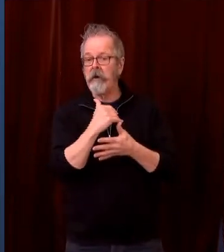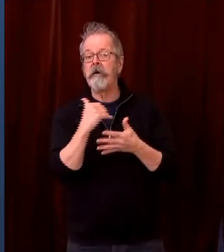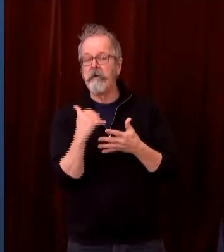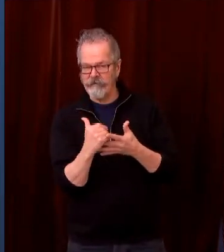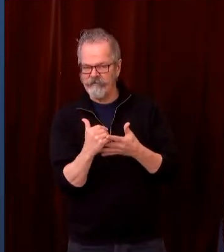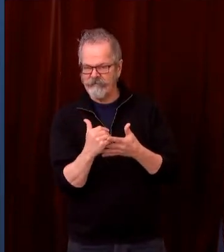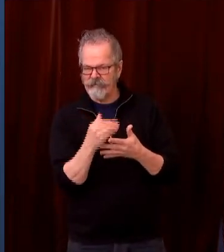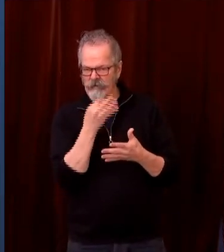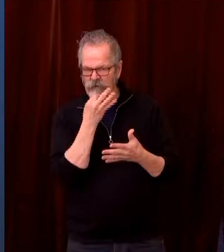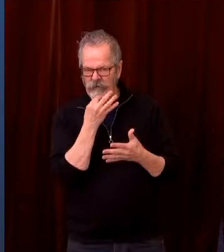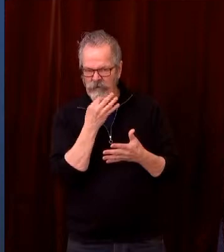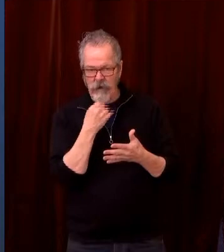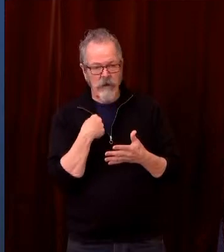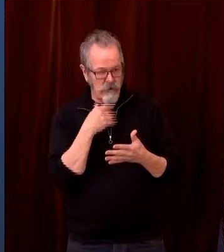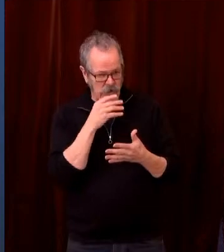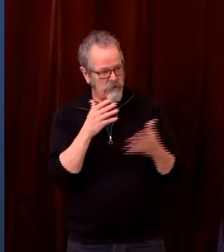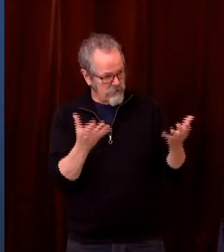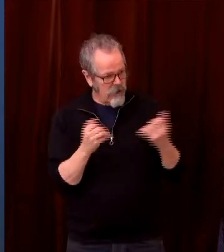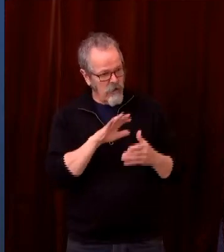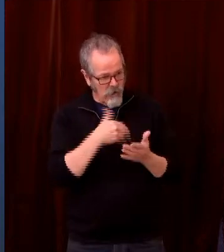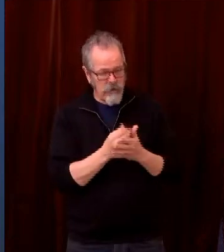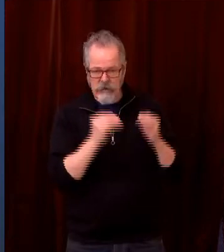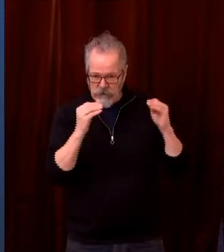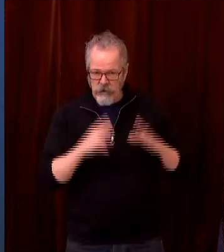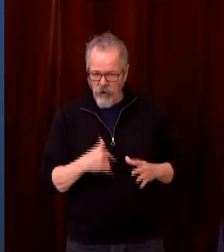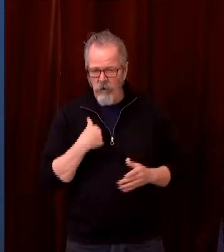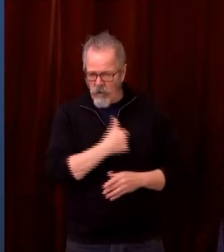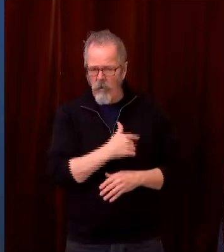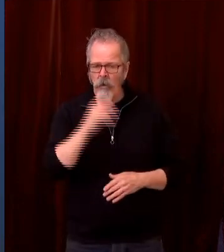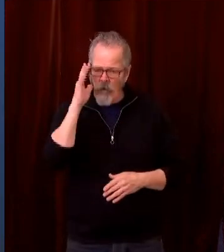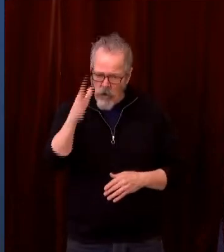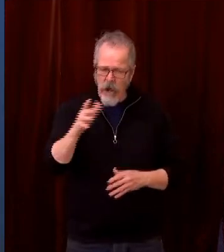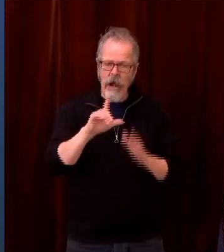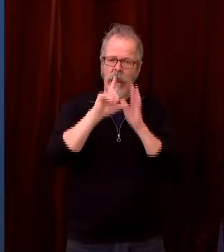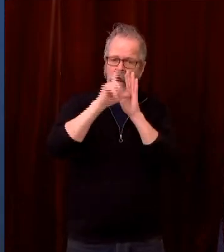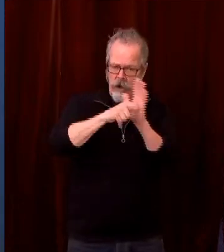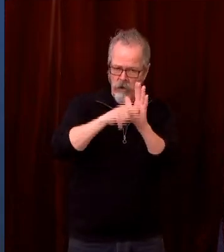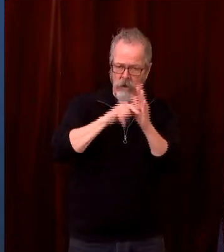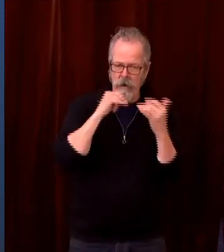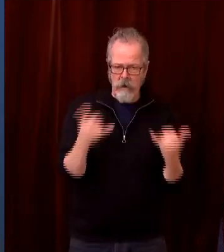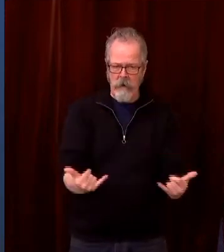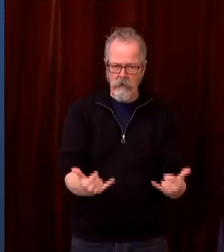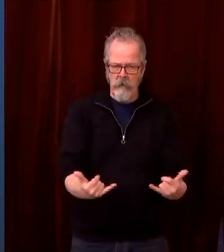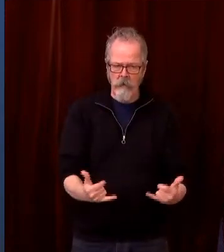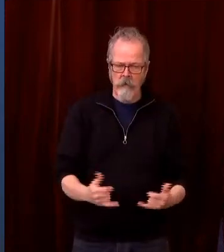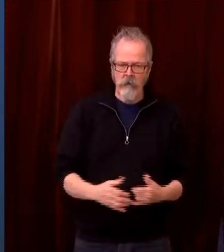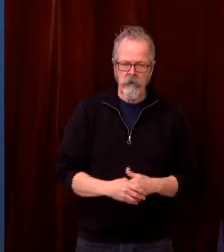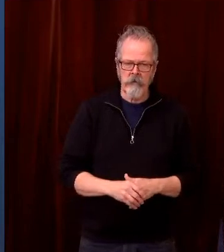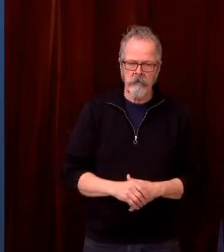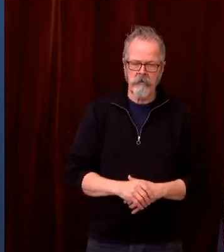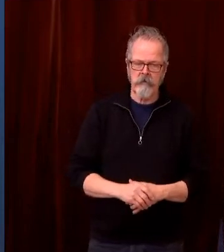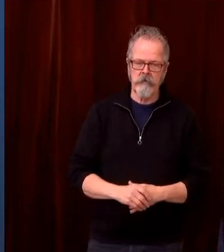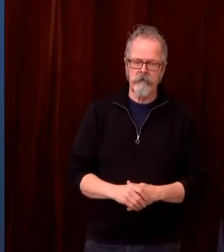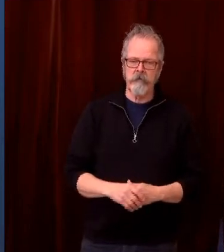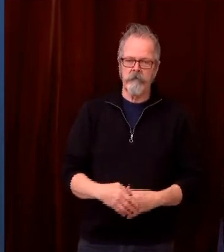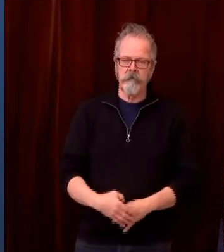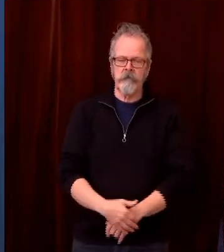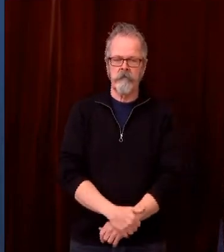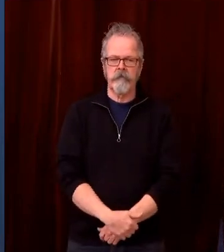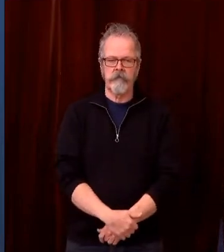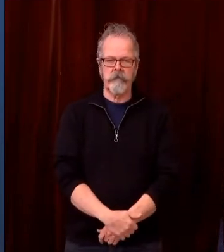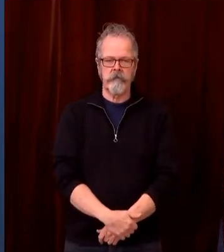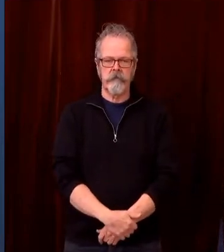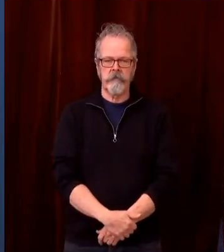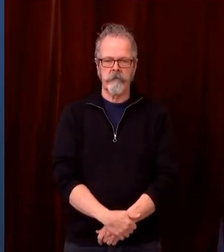age. That's number one. It's a decision that we're going to save lives, and the way to save lives is to vaccinate